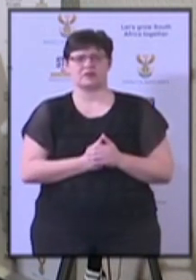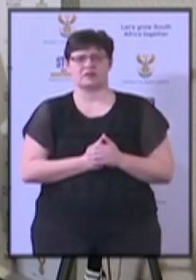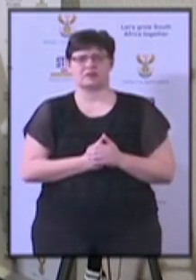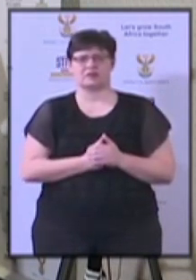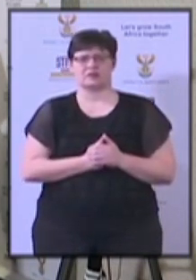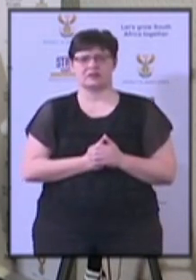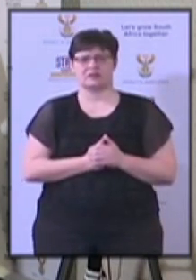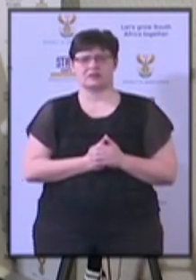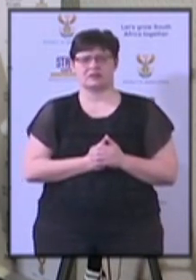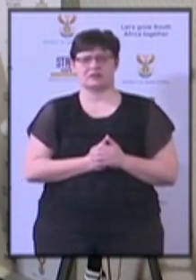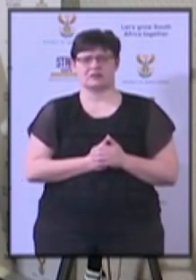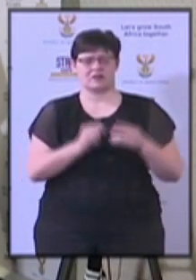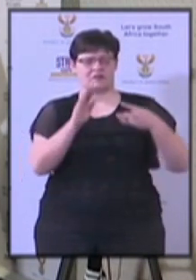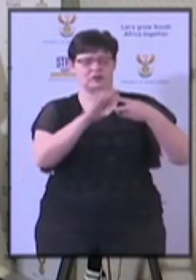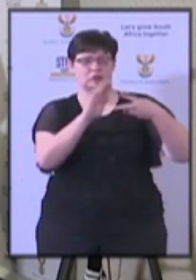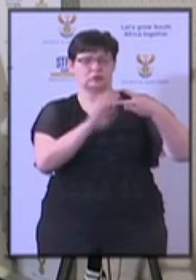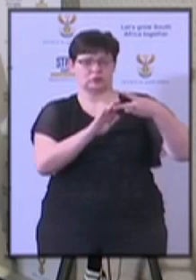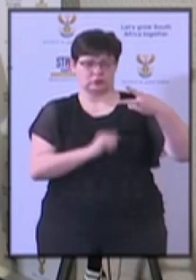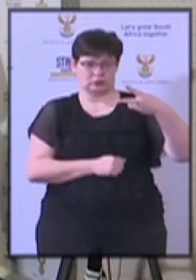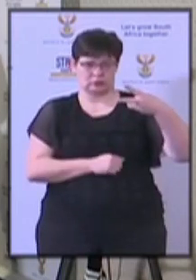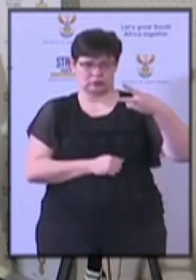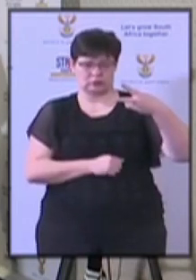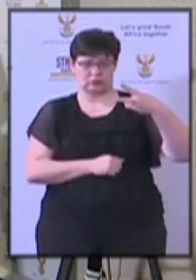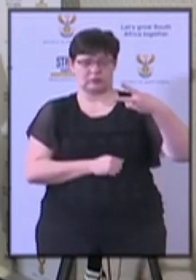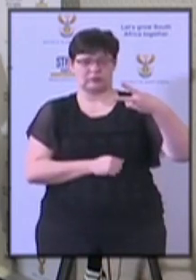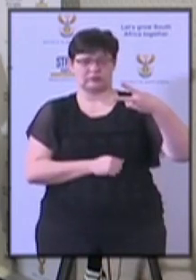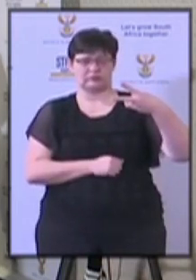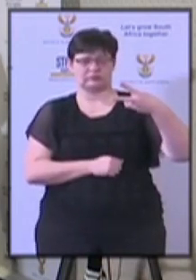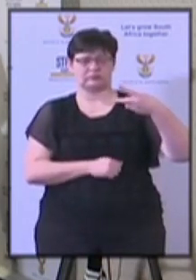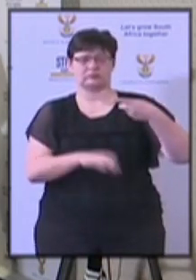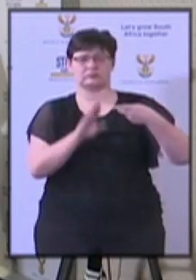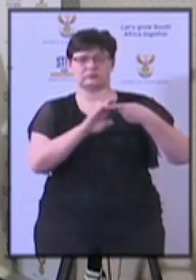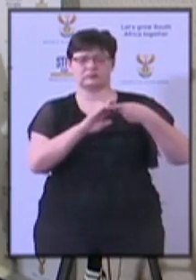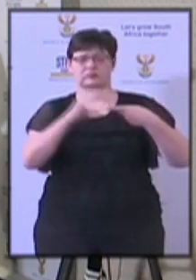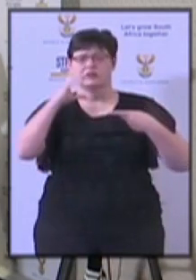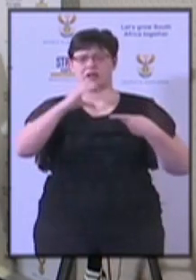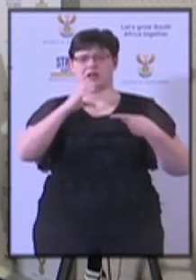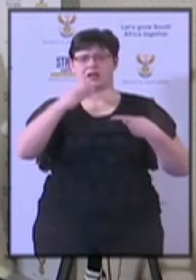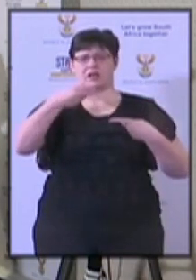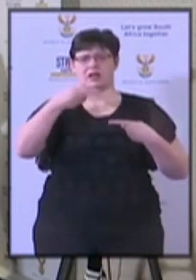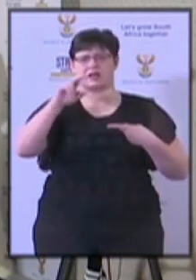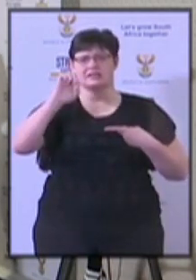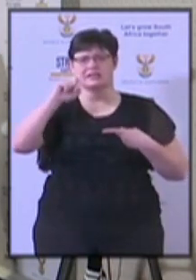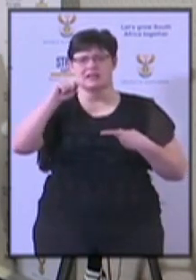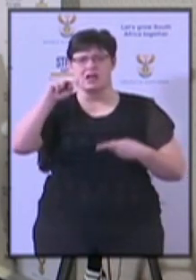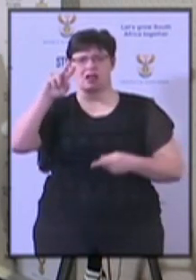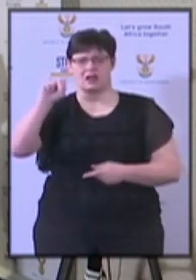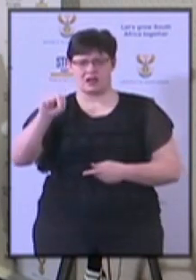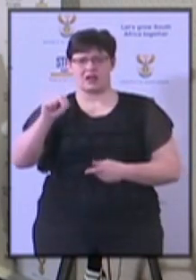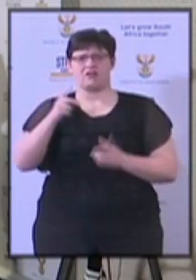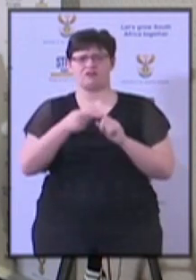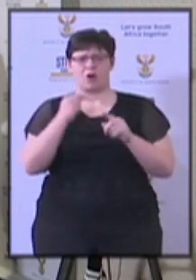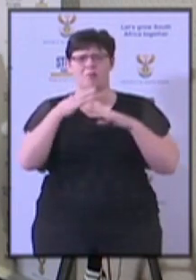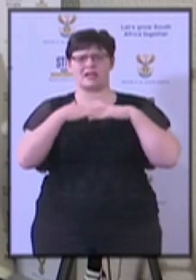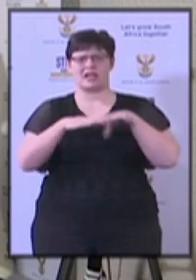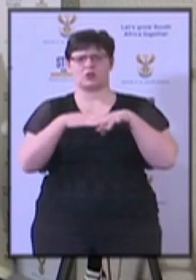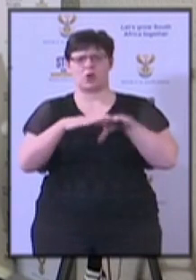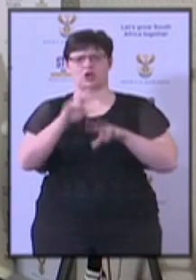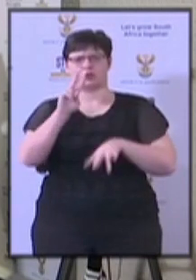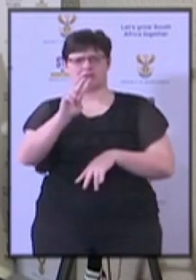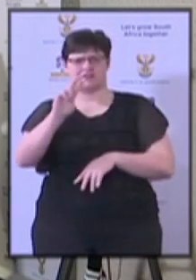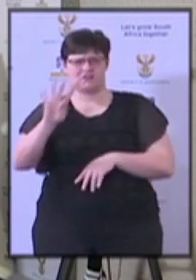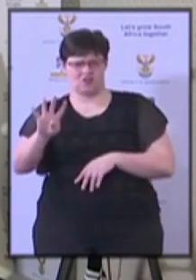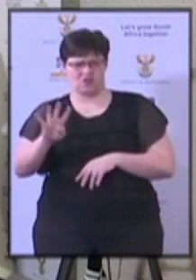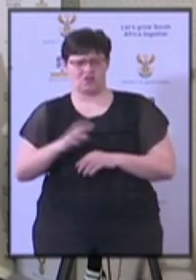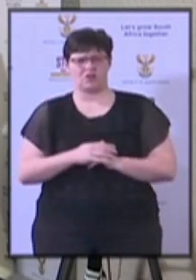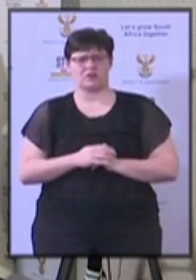Java. I have two questions. One from Christian Duplessis from Network 24. She's